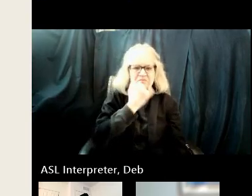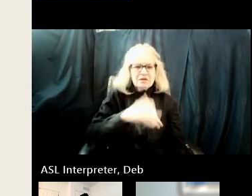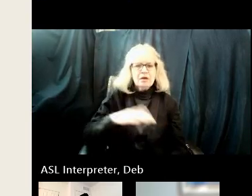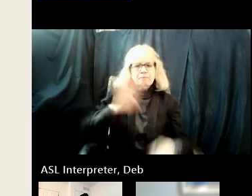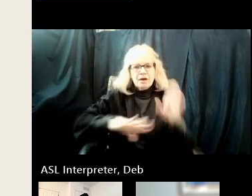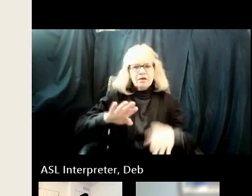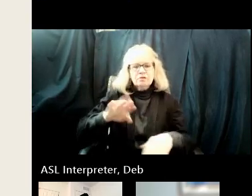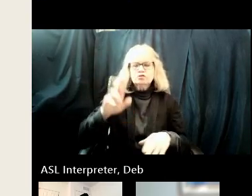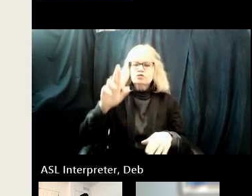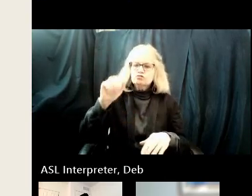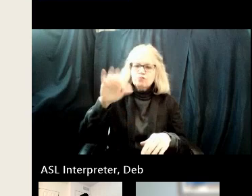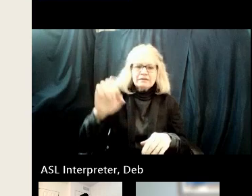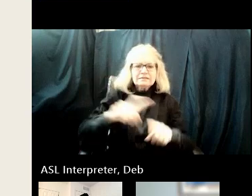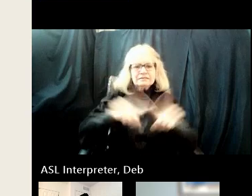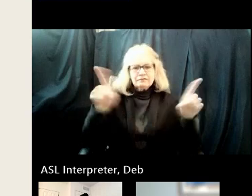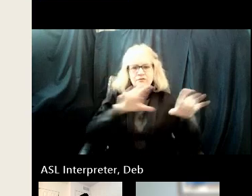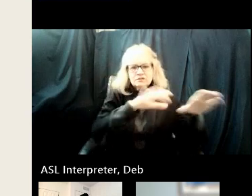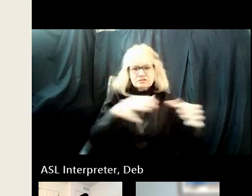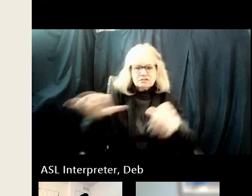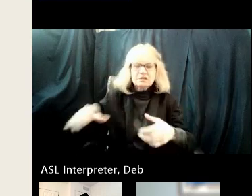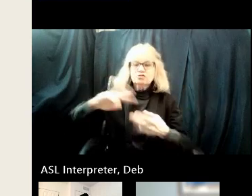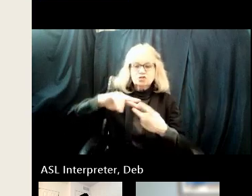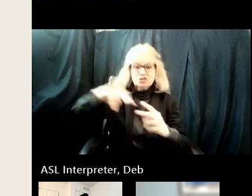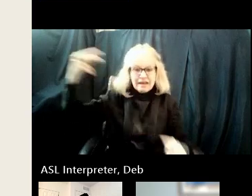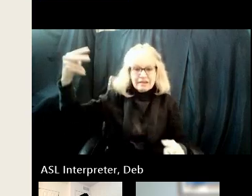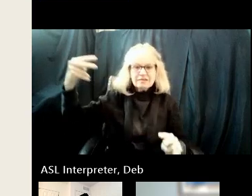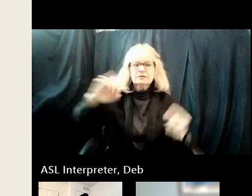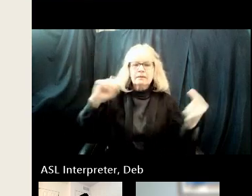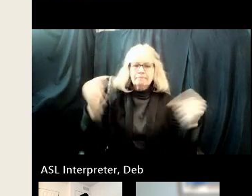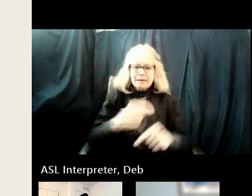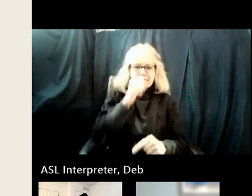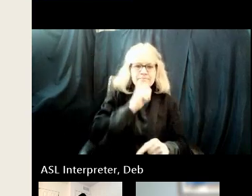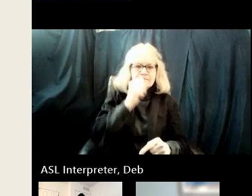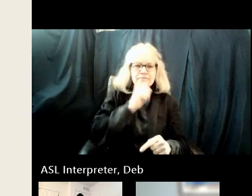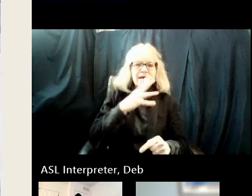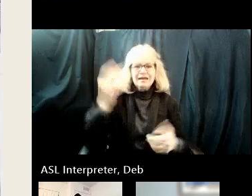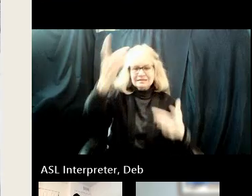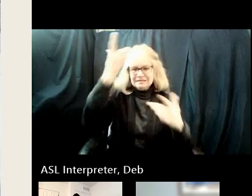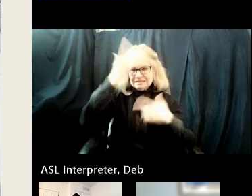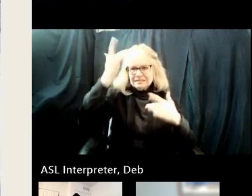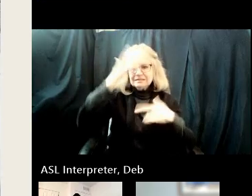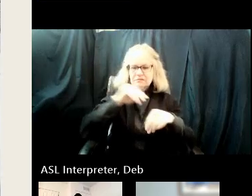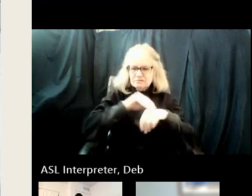tolerance, and just overall disease predisposition.